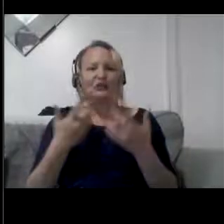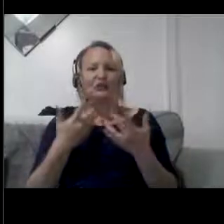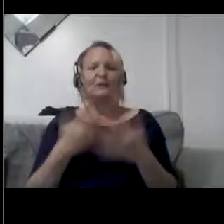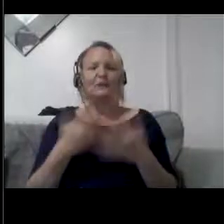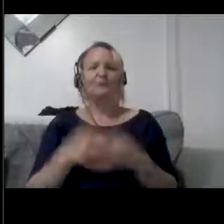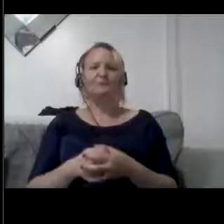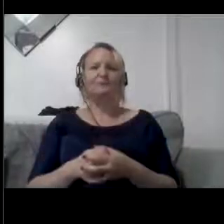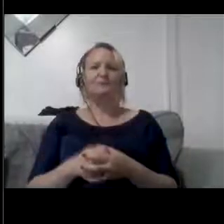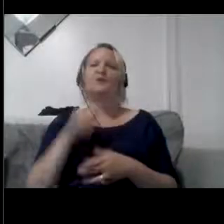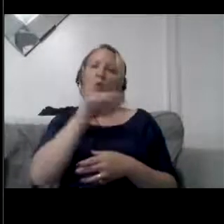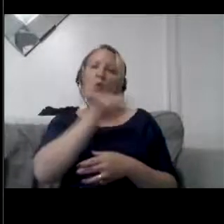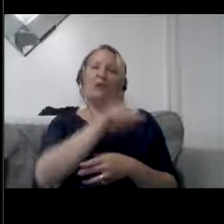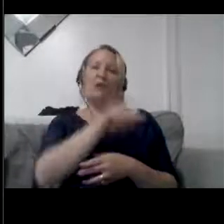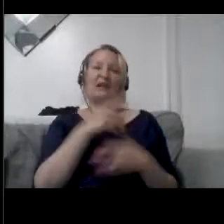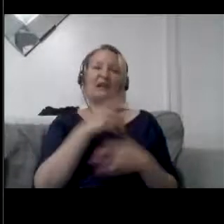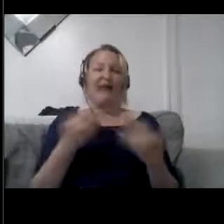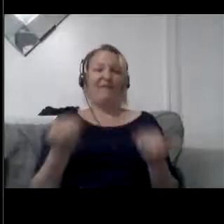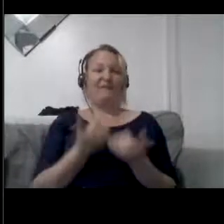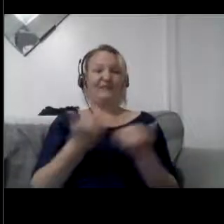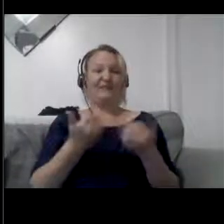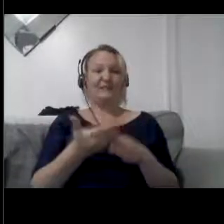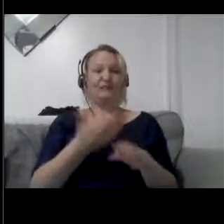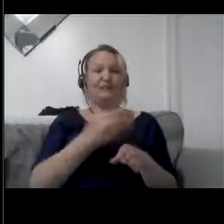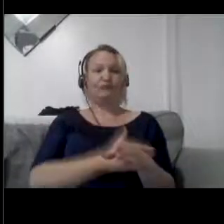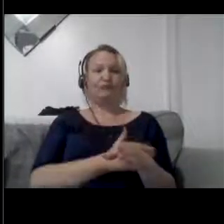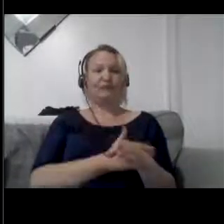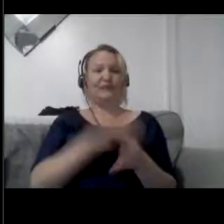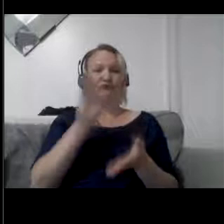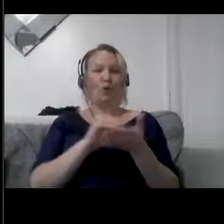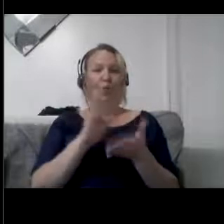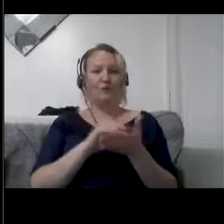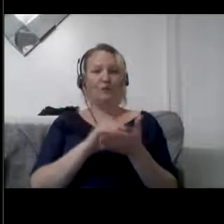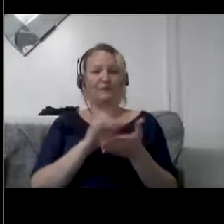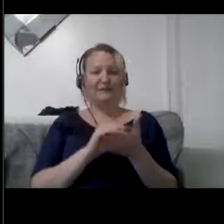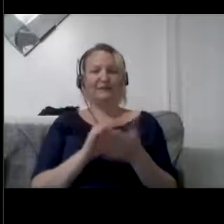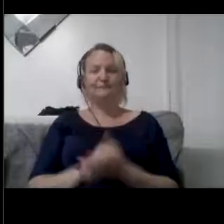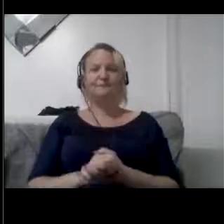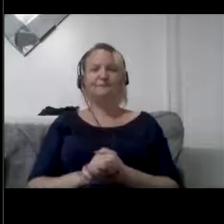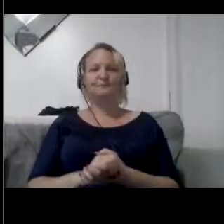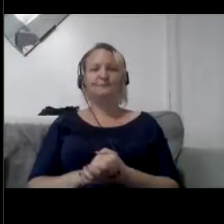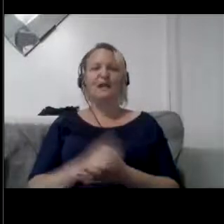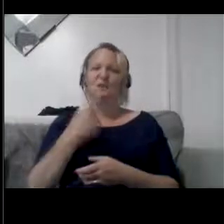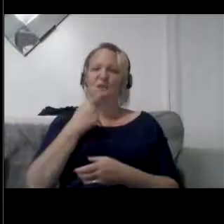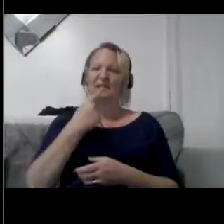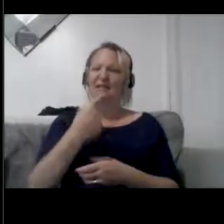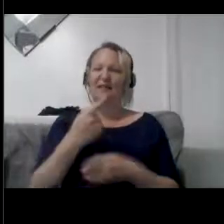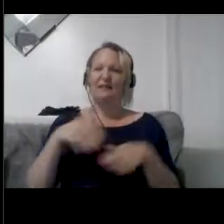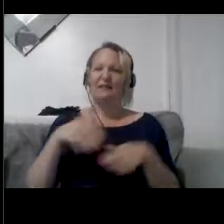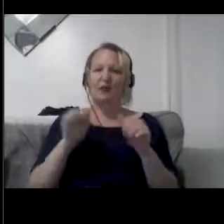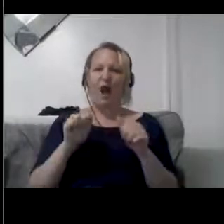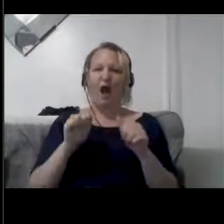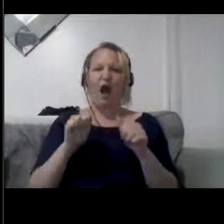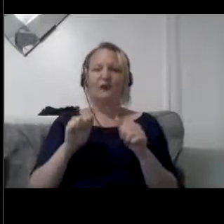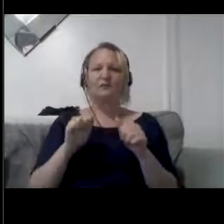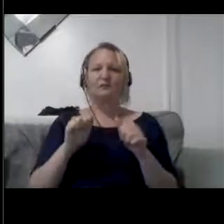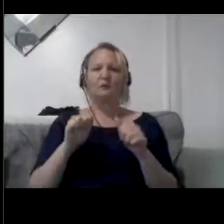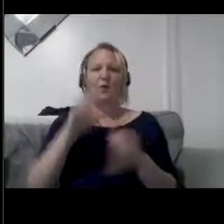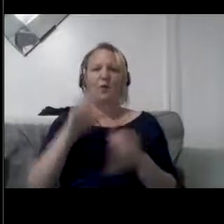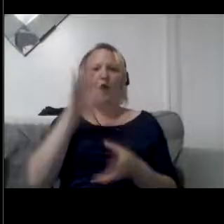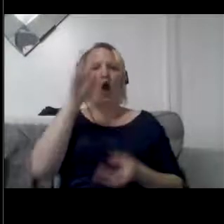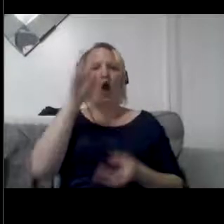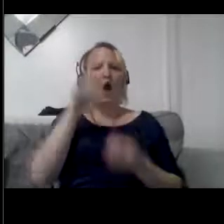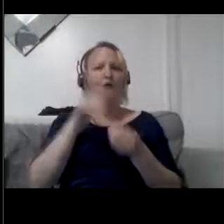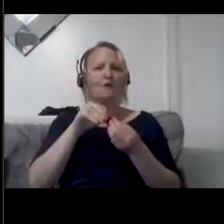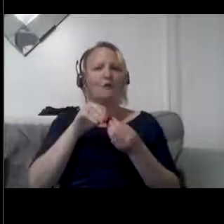our pre-recorded section of this webinar. As we mentioned at the start of this evening, our goal today was to provide you with an overview of some of